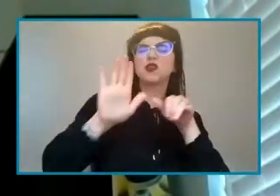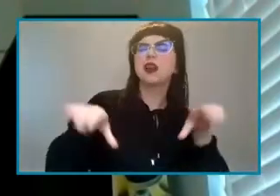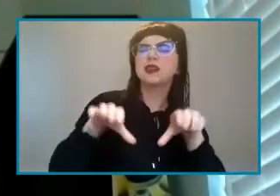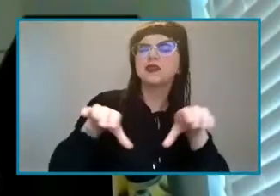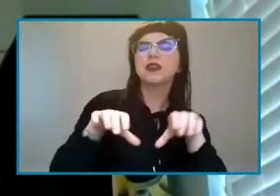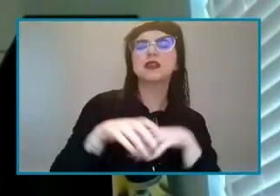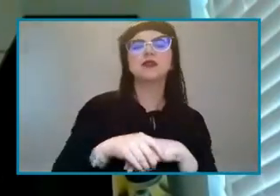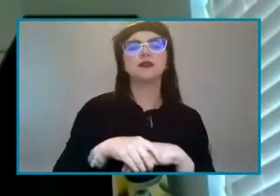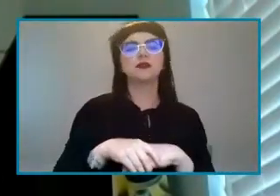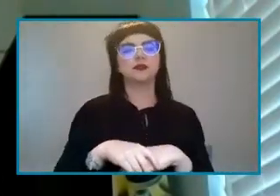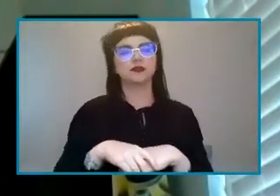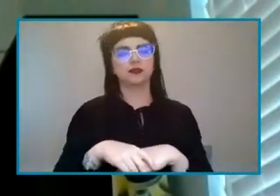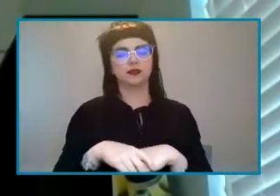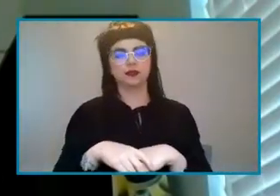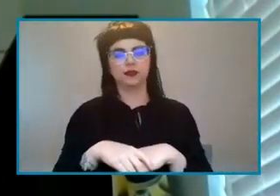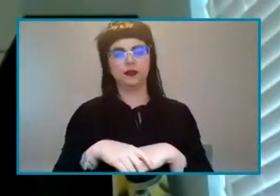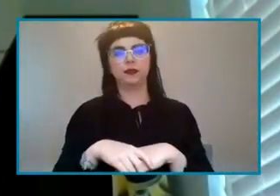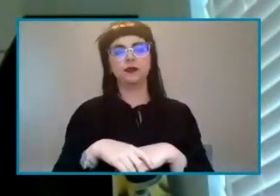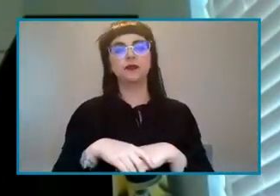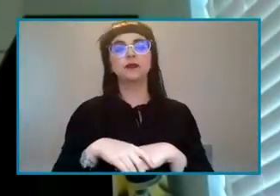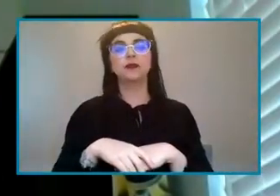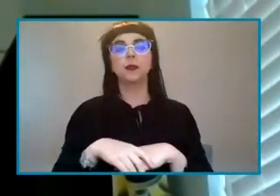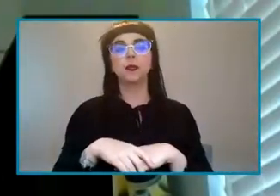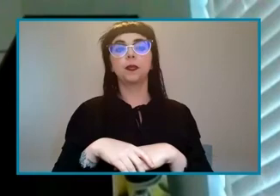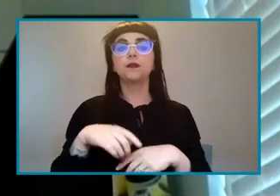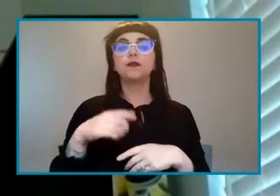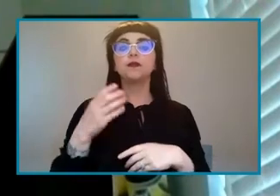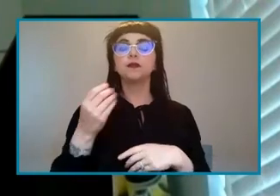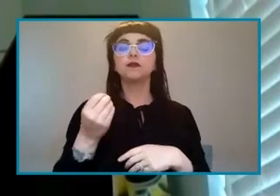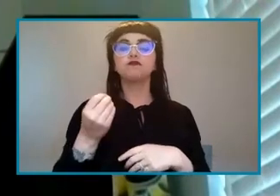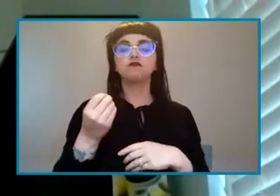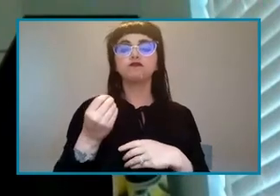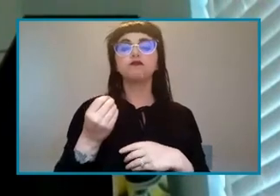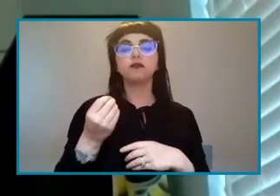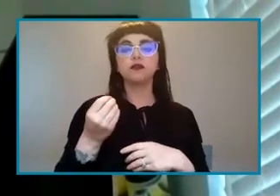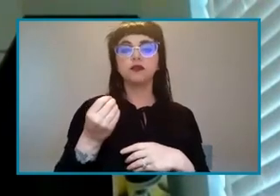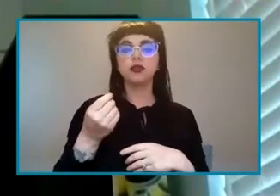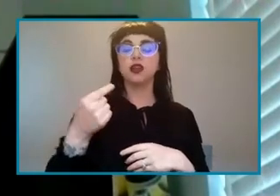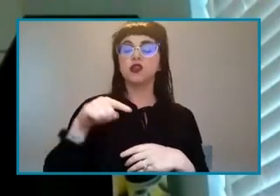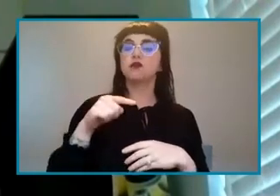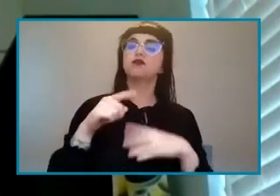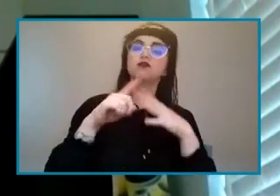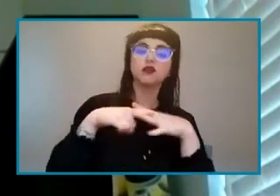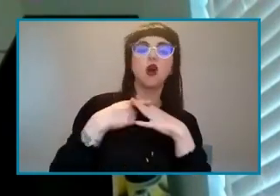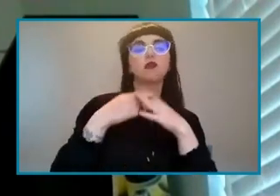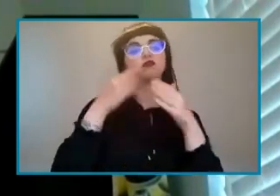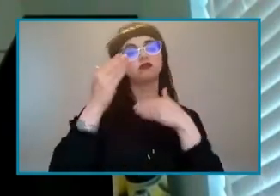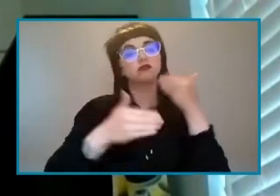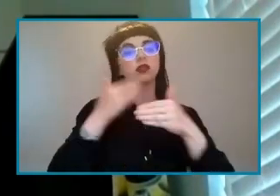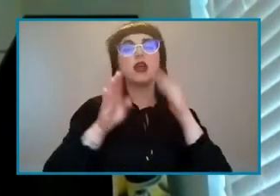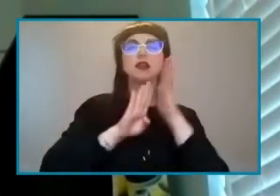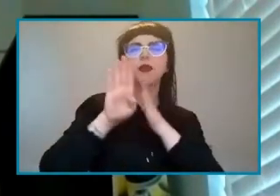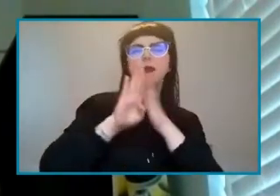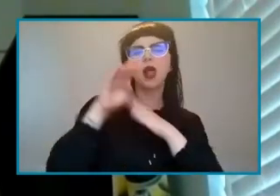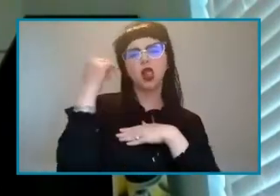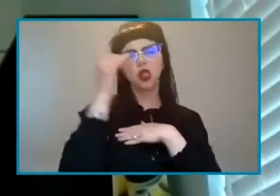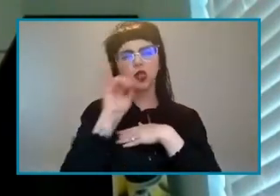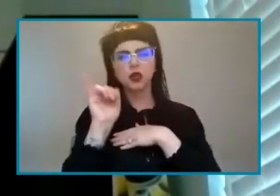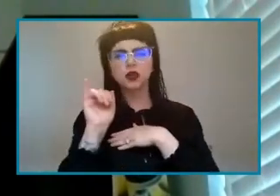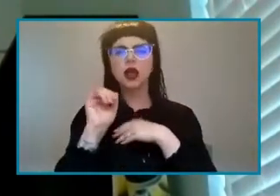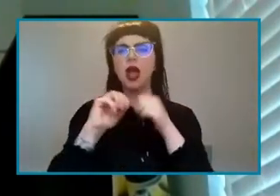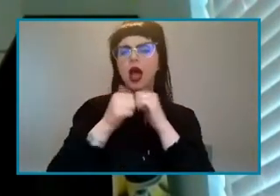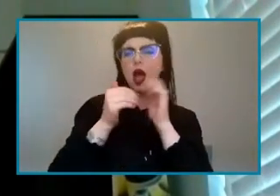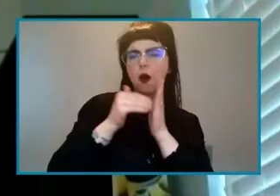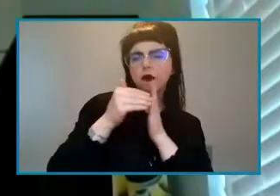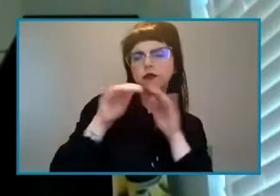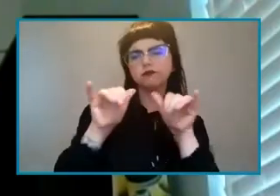your outputs and your outcomes. And so you go through the process of developing what those are going to look like, how often you're going to measure